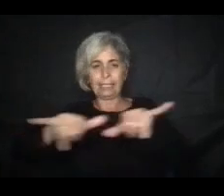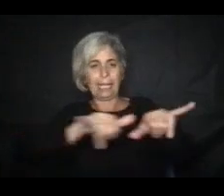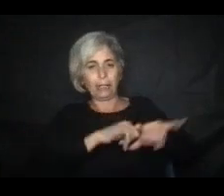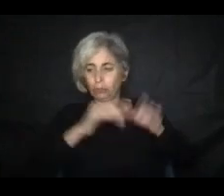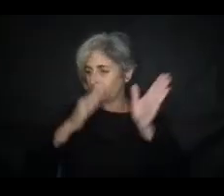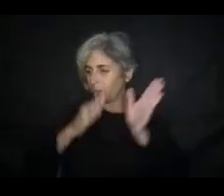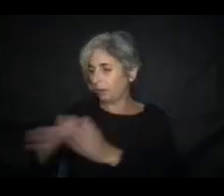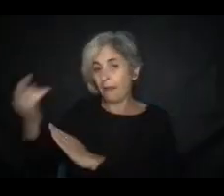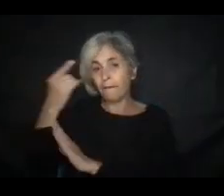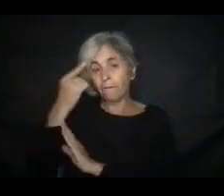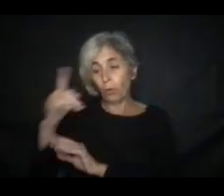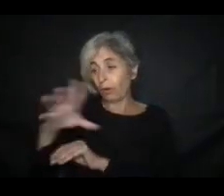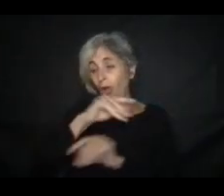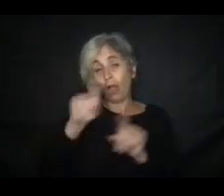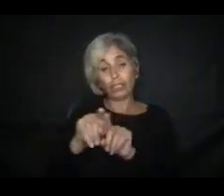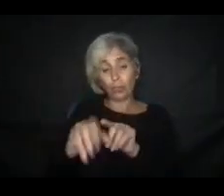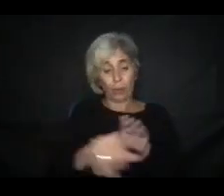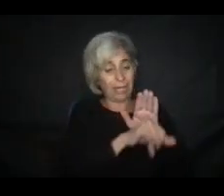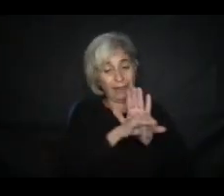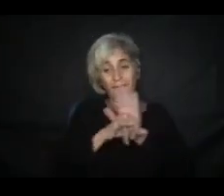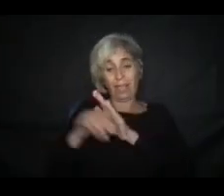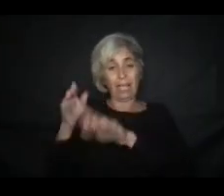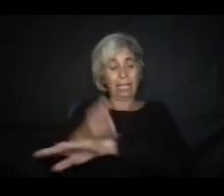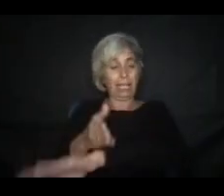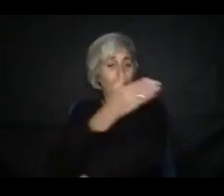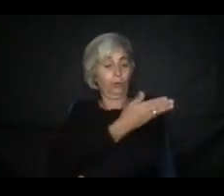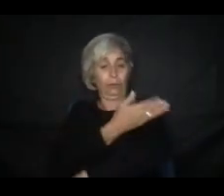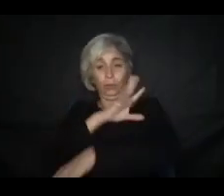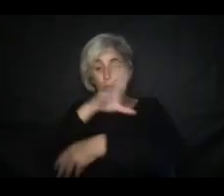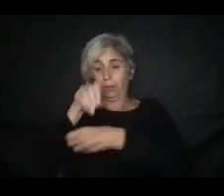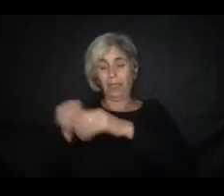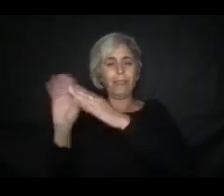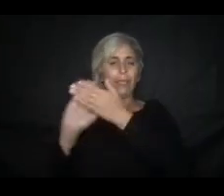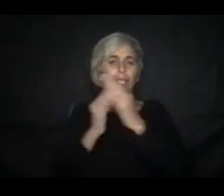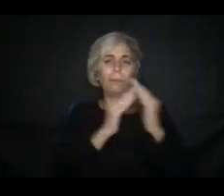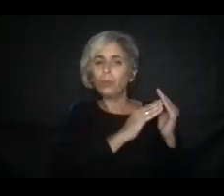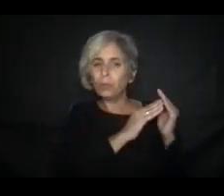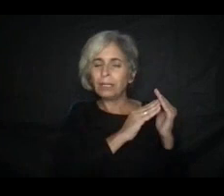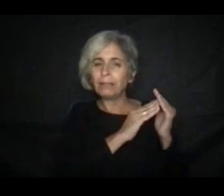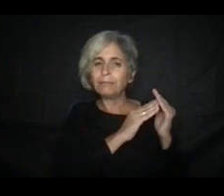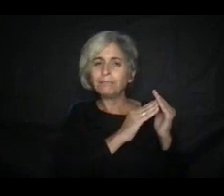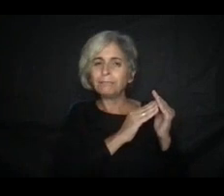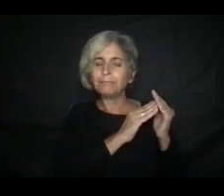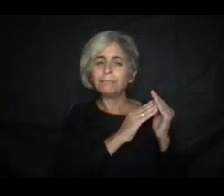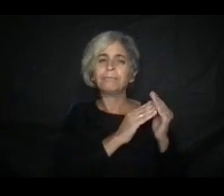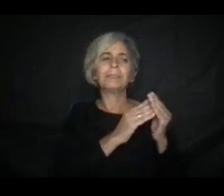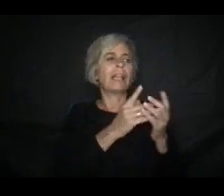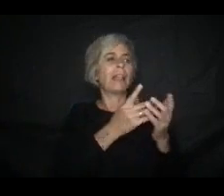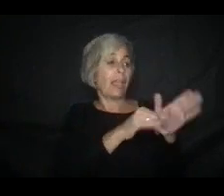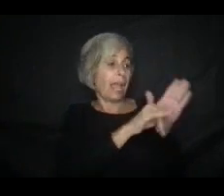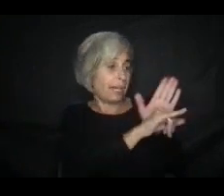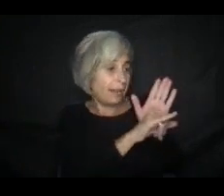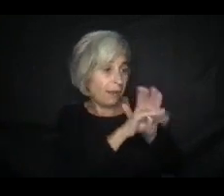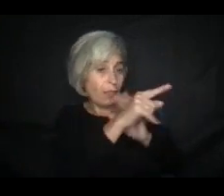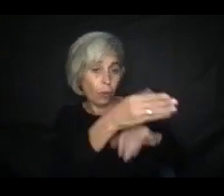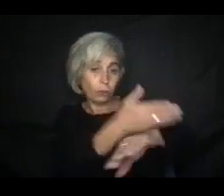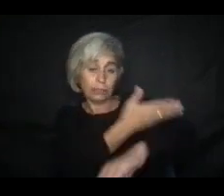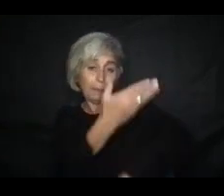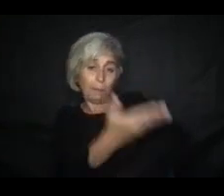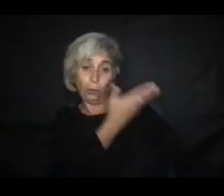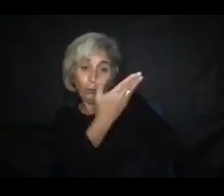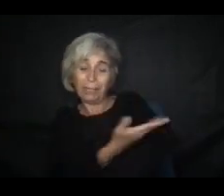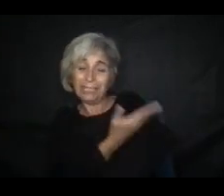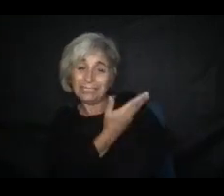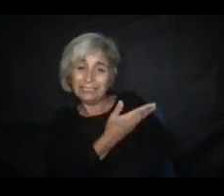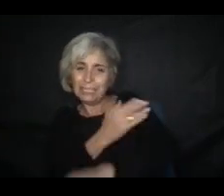for and identify improvements within the community, the actual identification of those improvements, development of